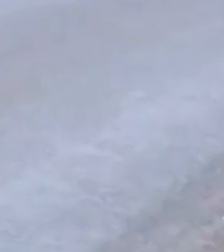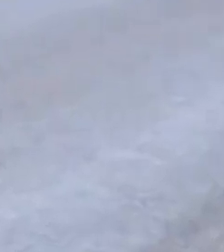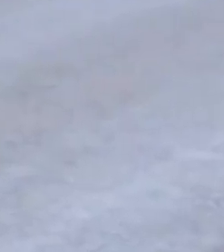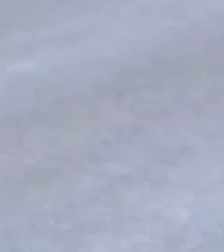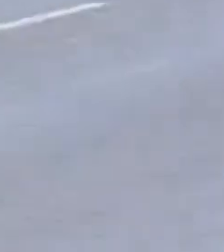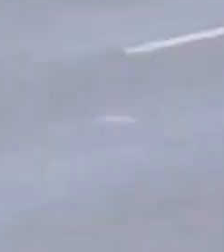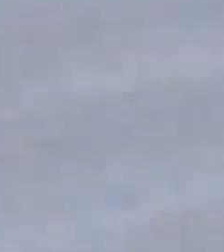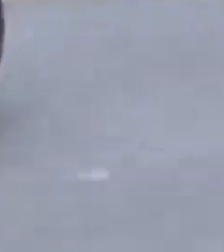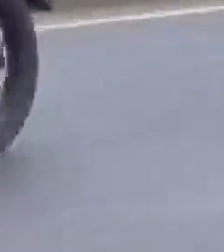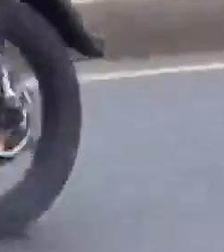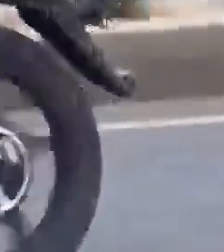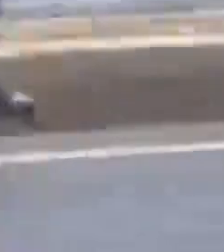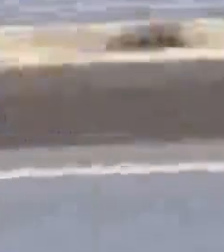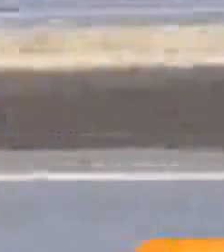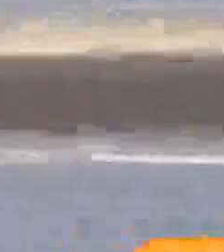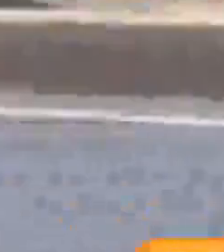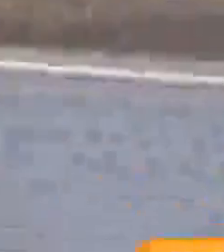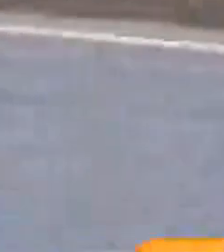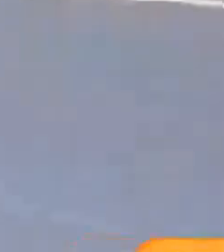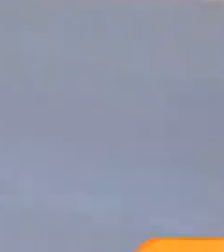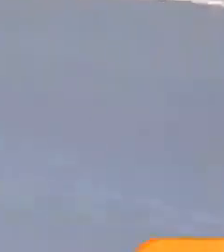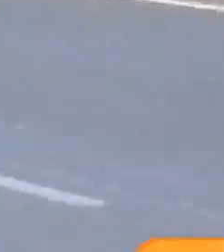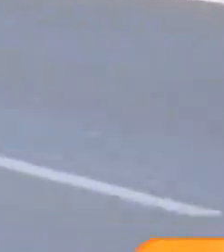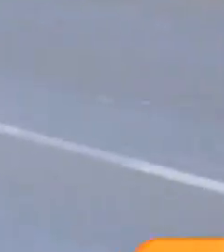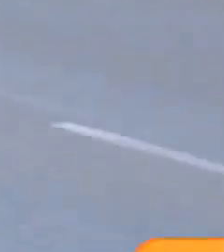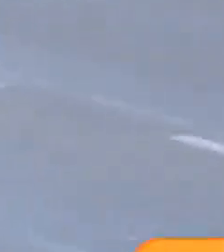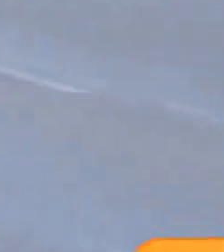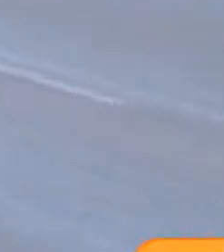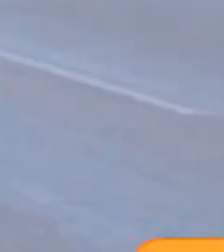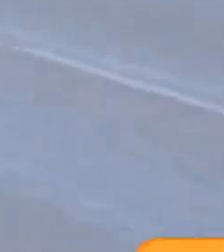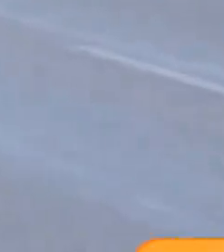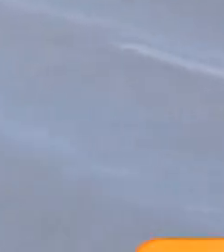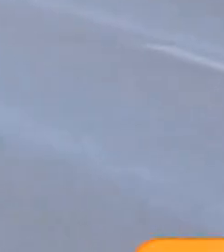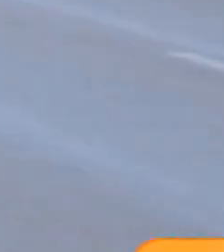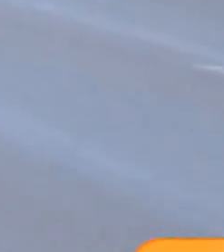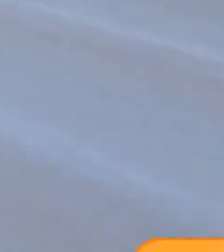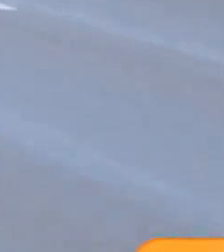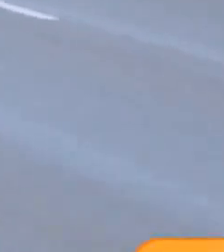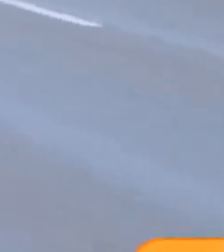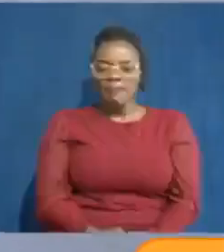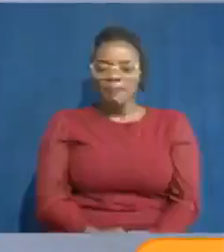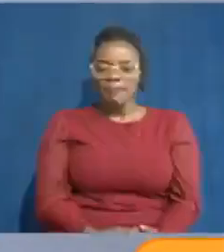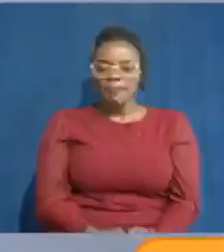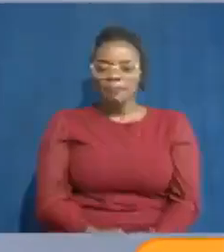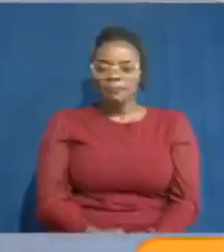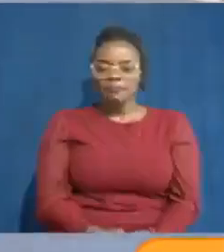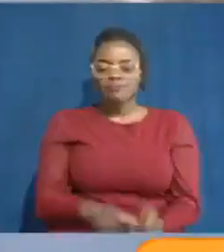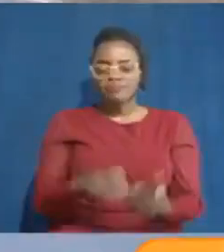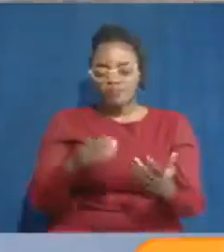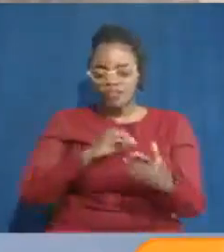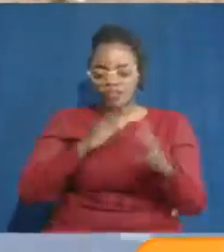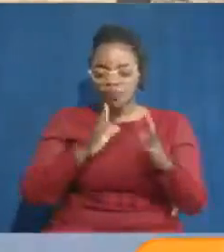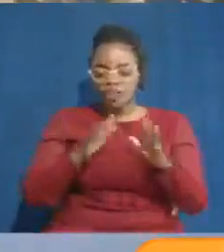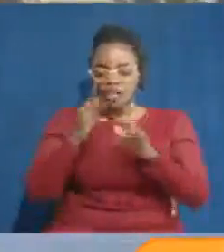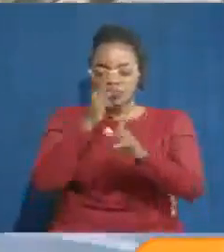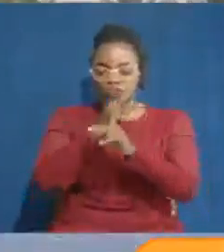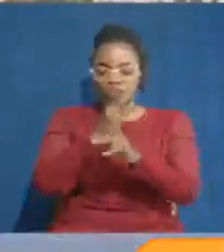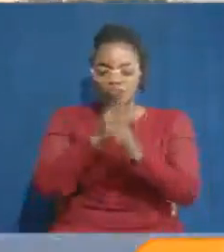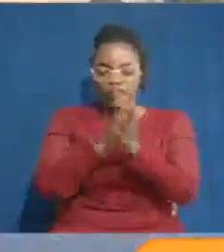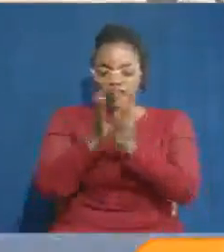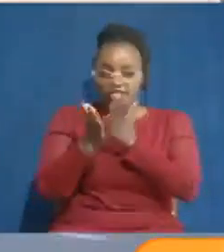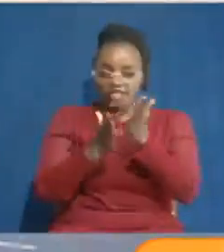With the number of electric vehicles on Kenyan roads growing annually, the challenge for owners has been how to maintain and